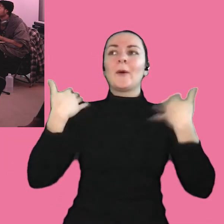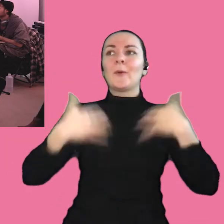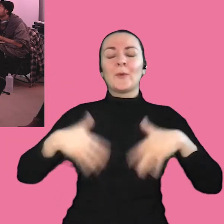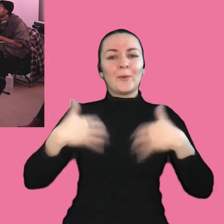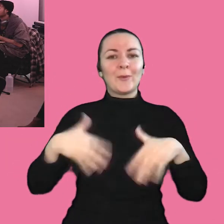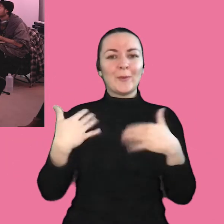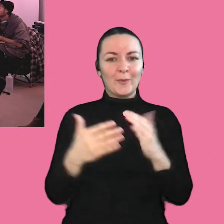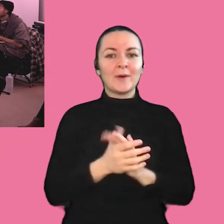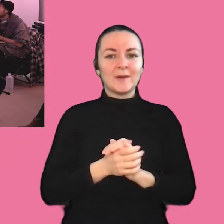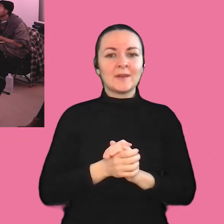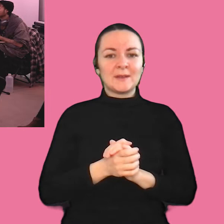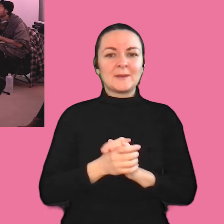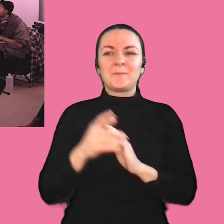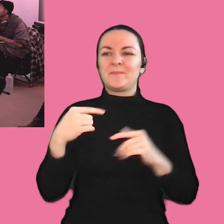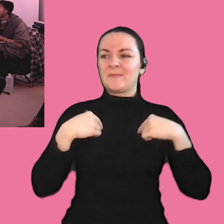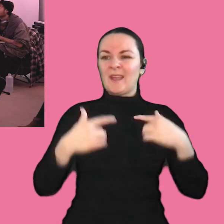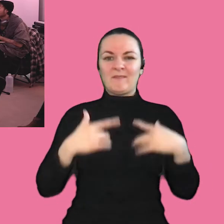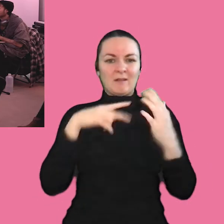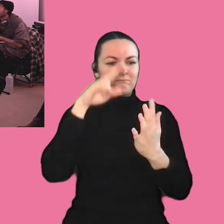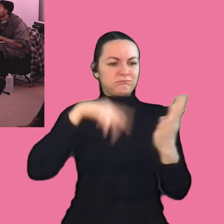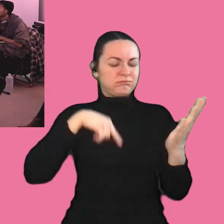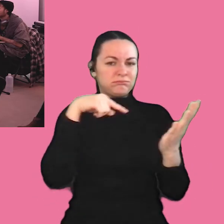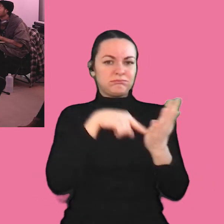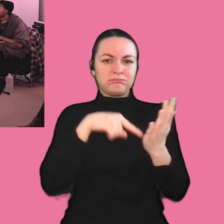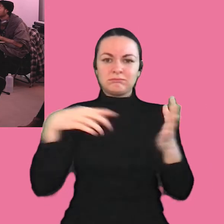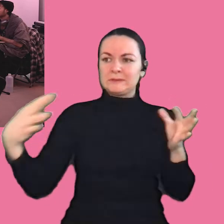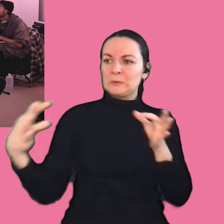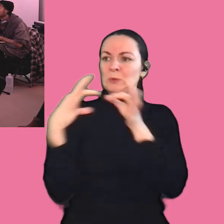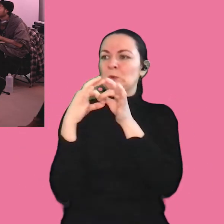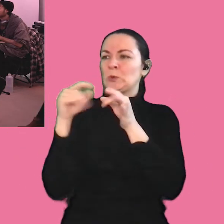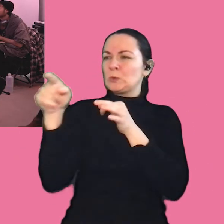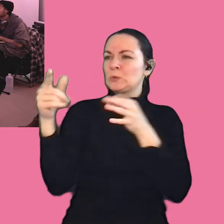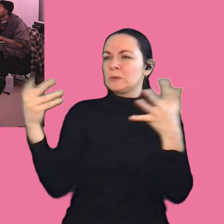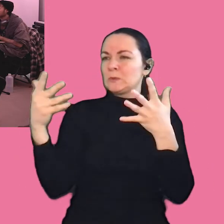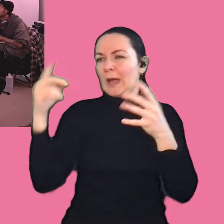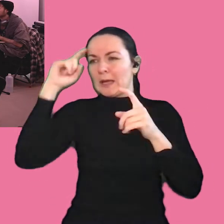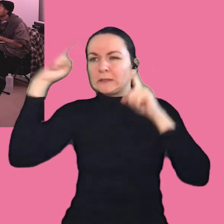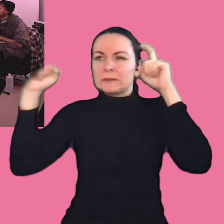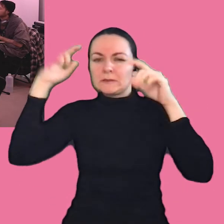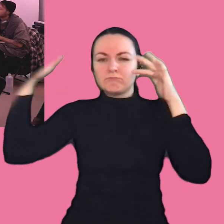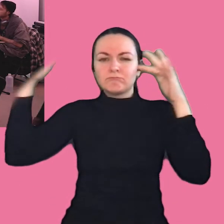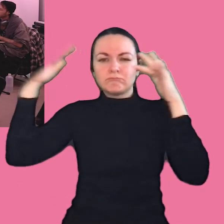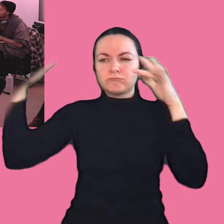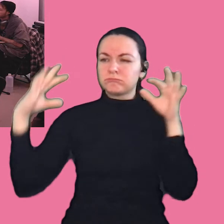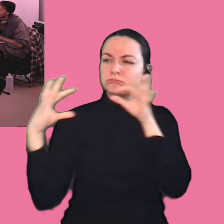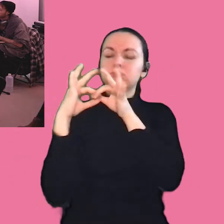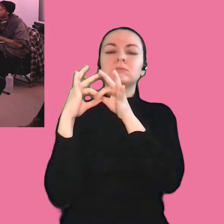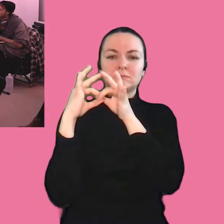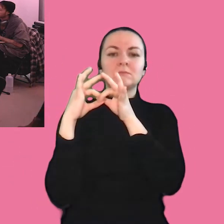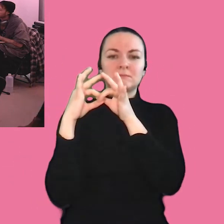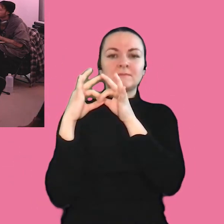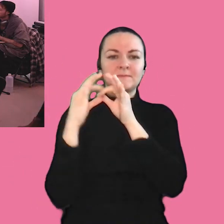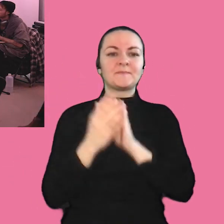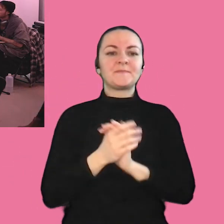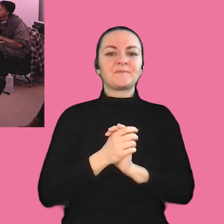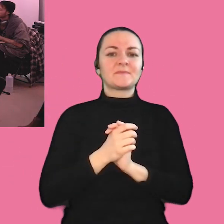am from London, but I hadn't been parachuted in just to do this project. I had already been living here for 7 years at the time.